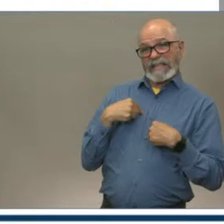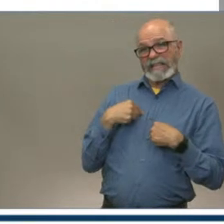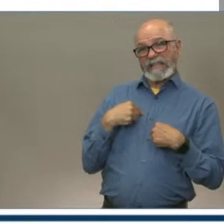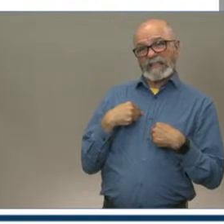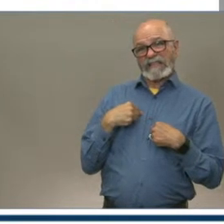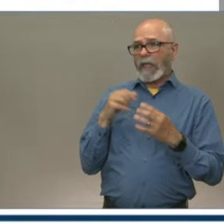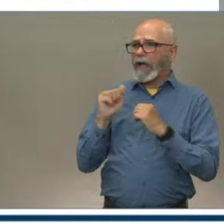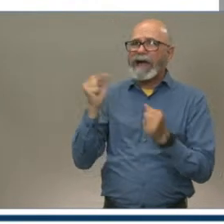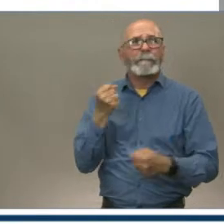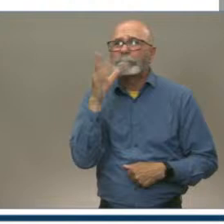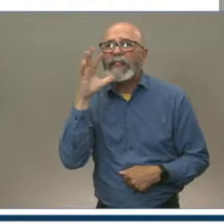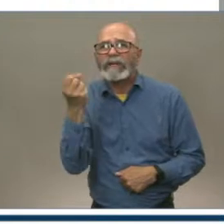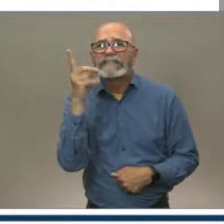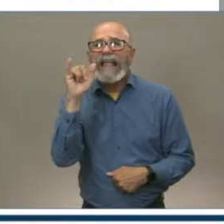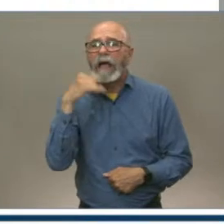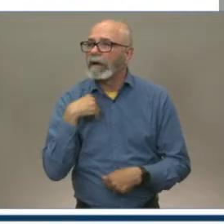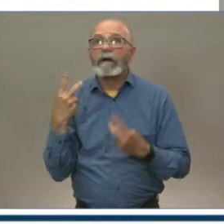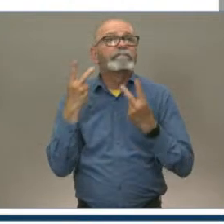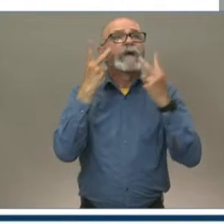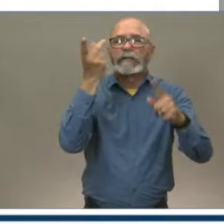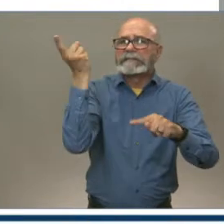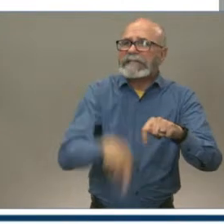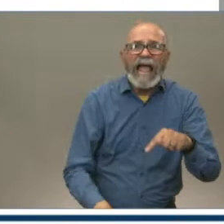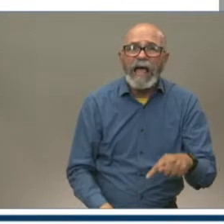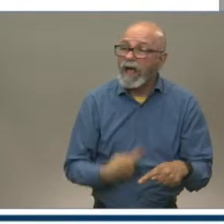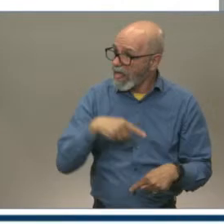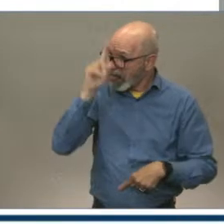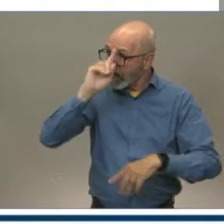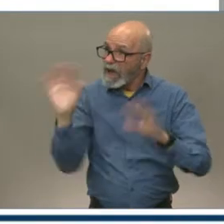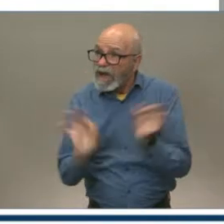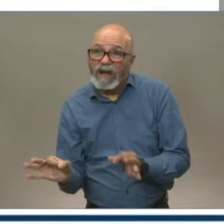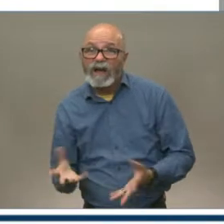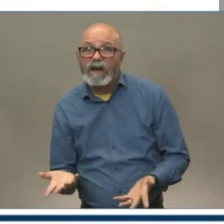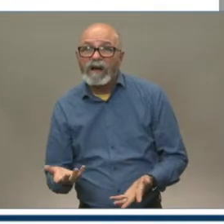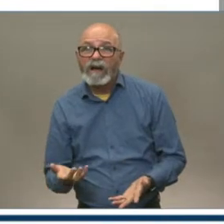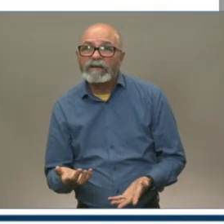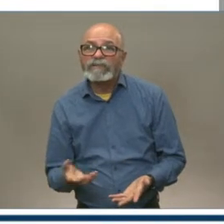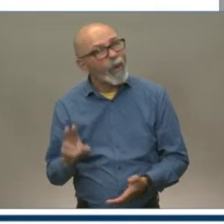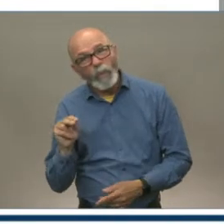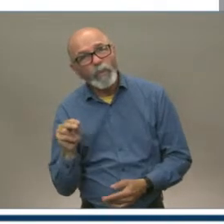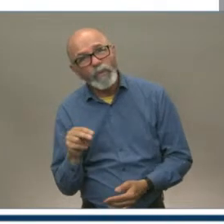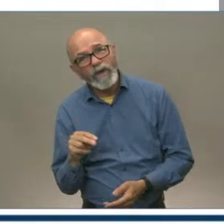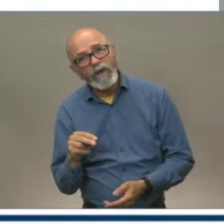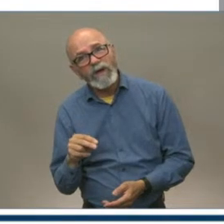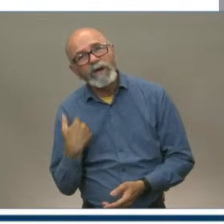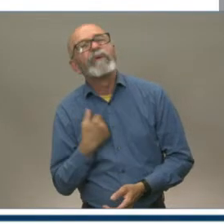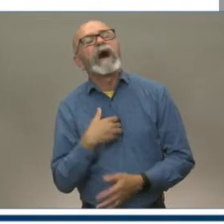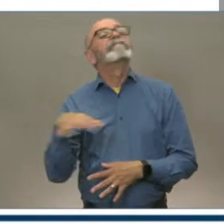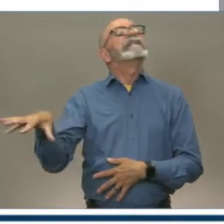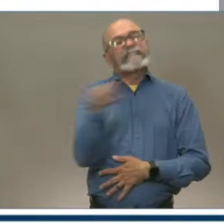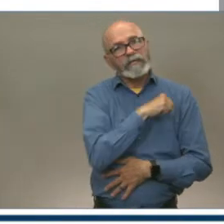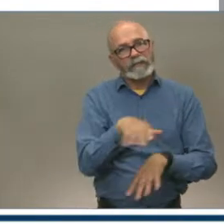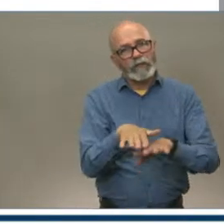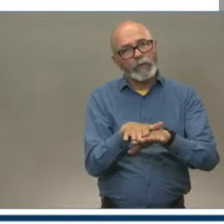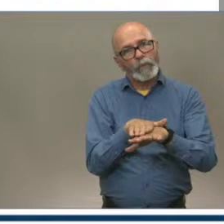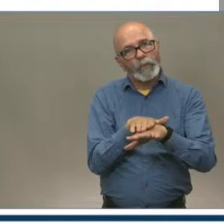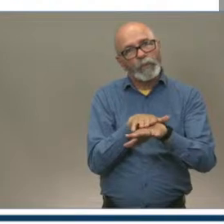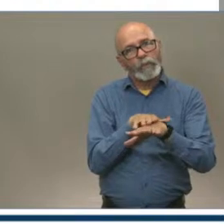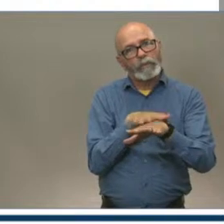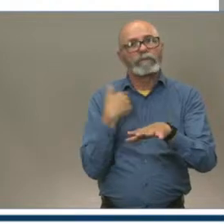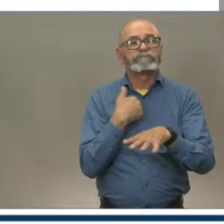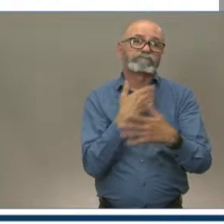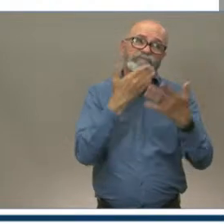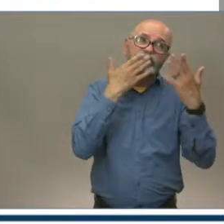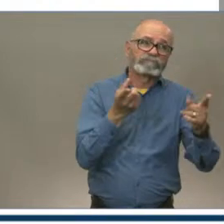restrictions in place to protect you. If we slow our movement, we have a better chance of slowing the spread. I want to thank Dr. Strang and his